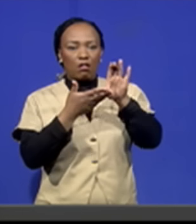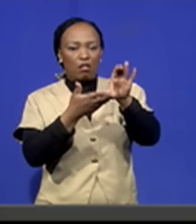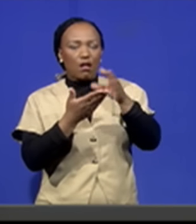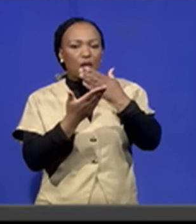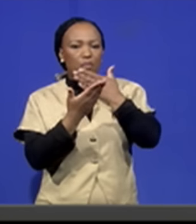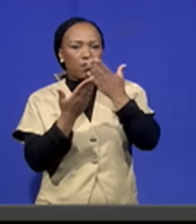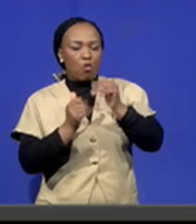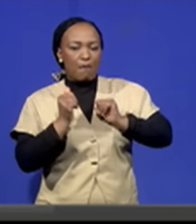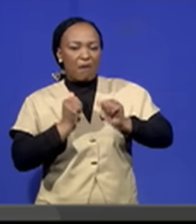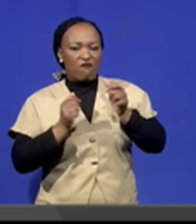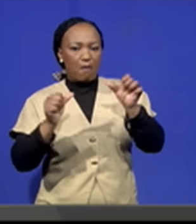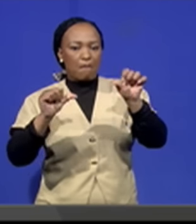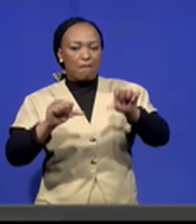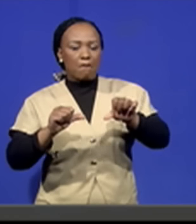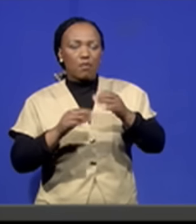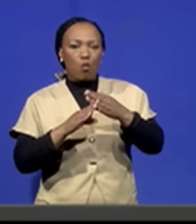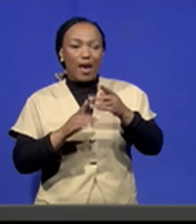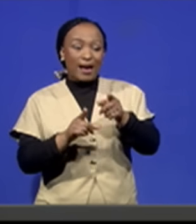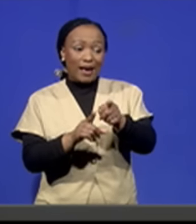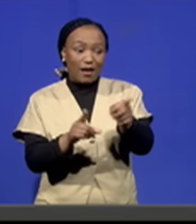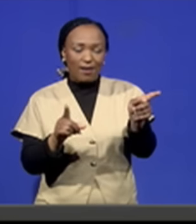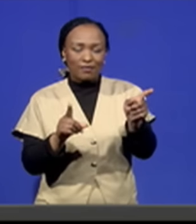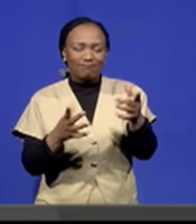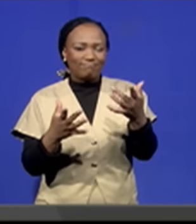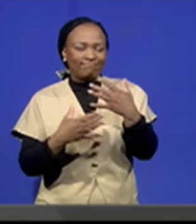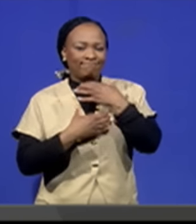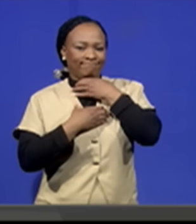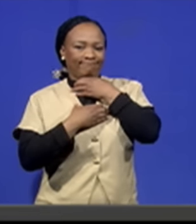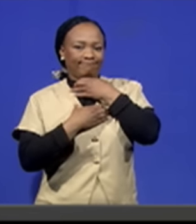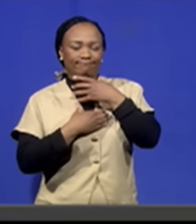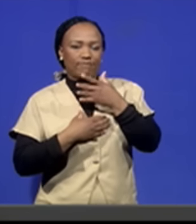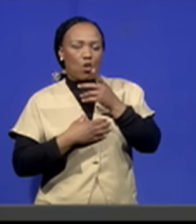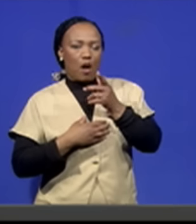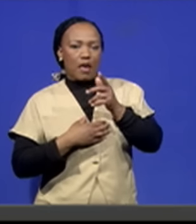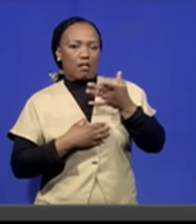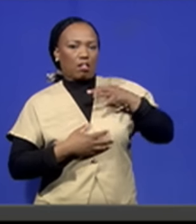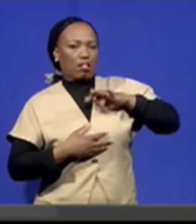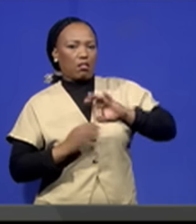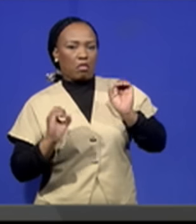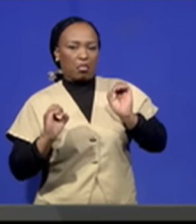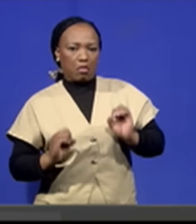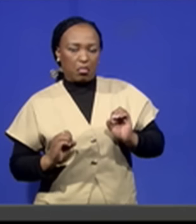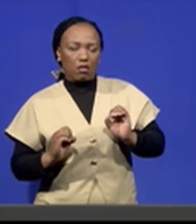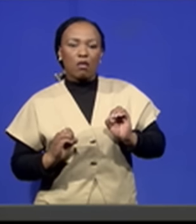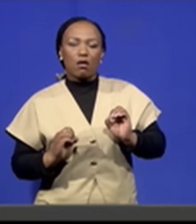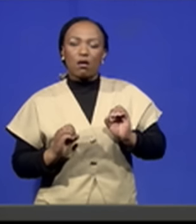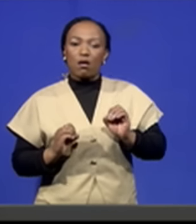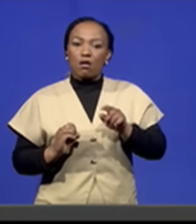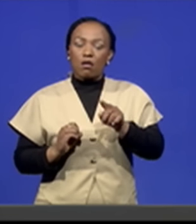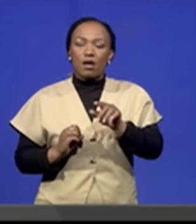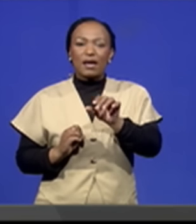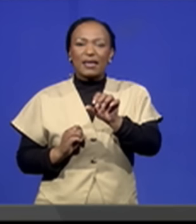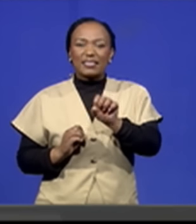tsentse badiri ba yona mo mathateng a sa tlholwang ke bona. Mokgatlho wa badiri ba bo mmasepala SAMO wa re bo mmasepala